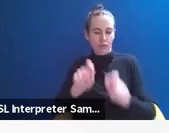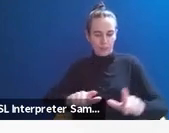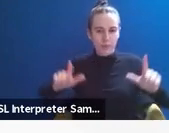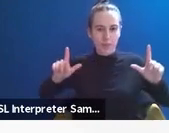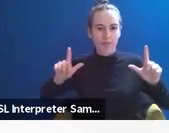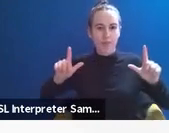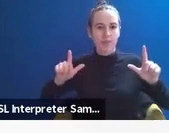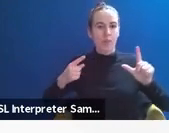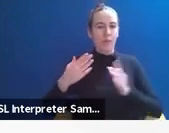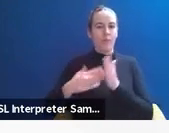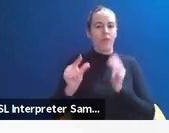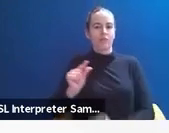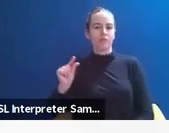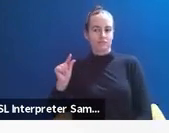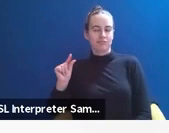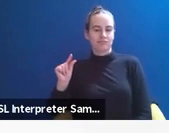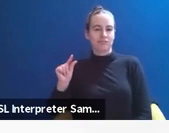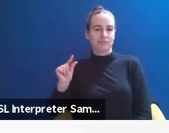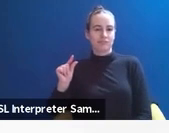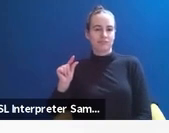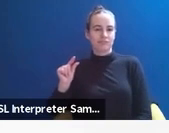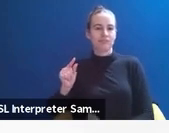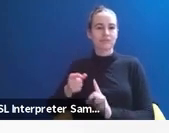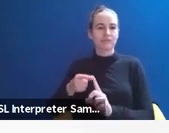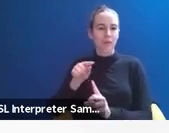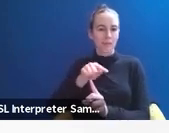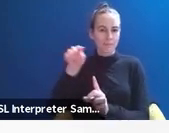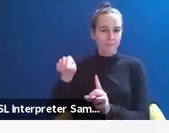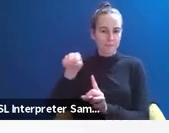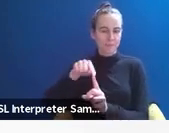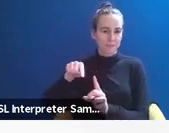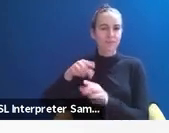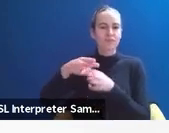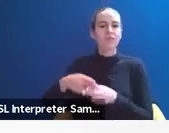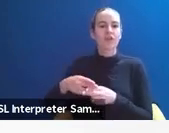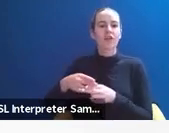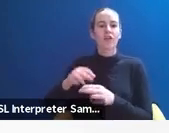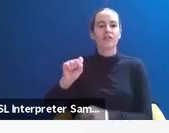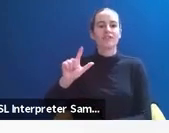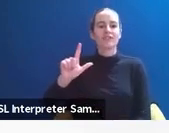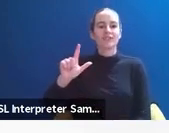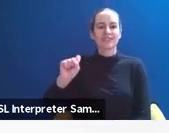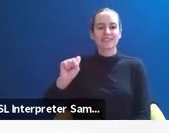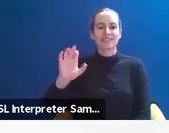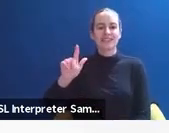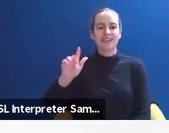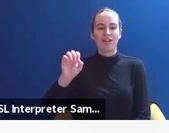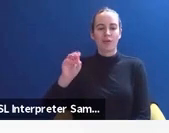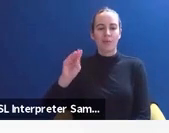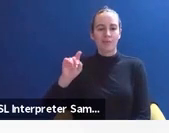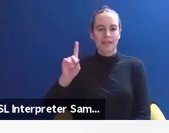one portion of these little chambers within the inner ear called the scala media. This is this central portion